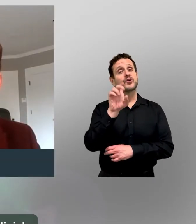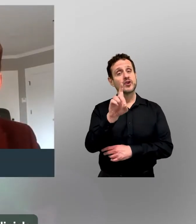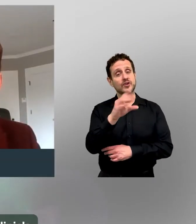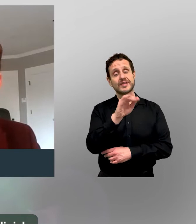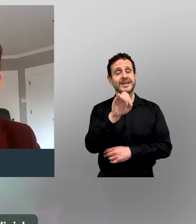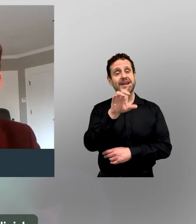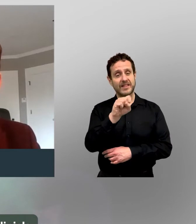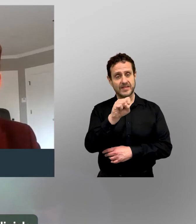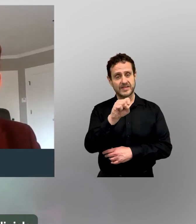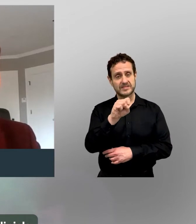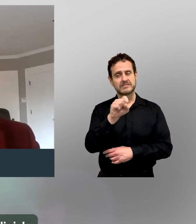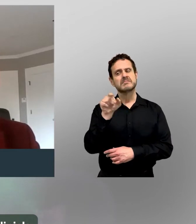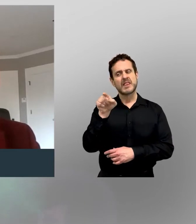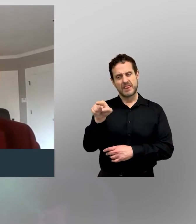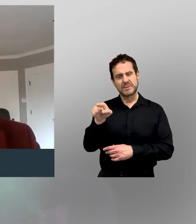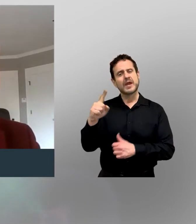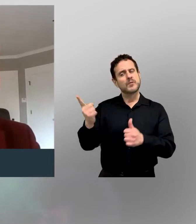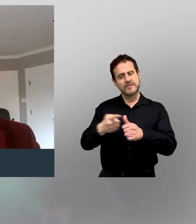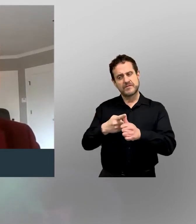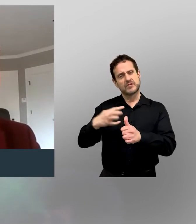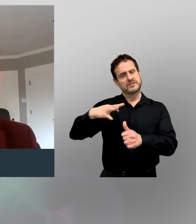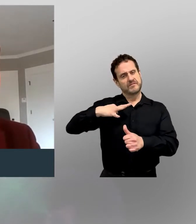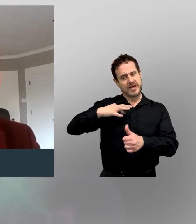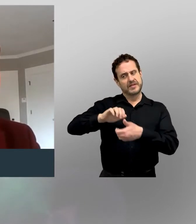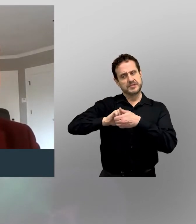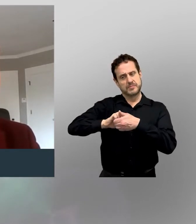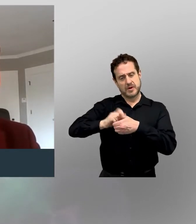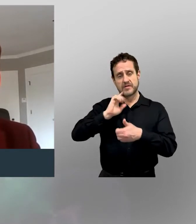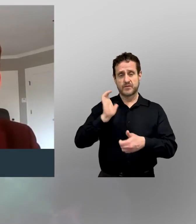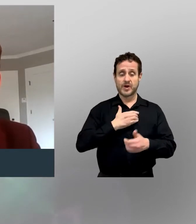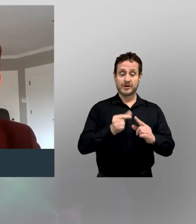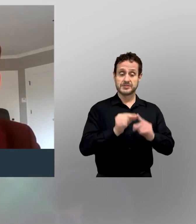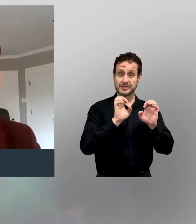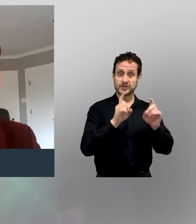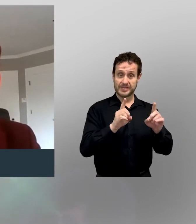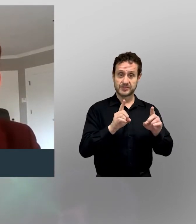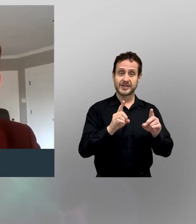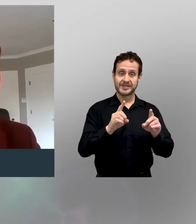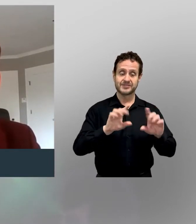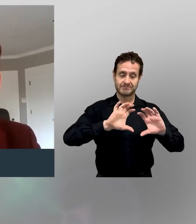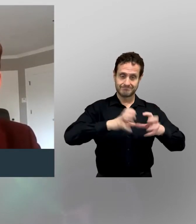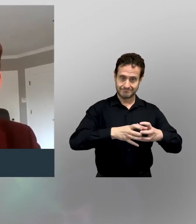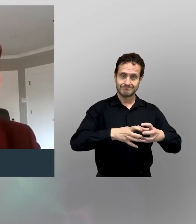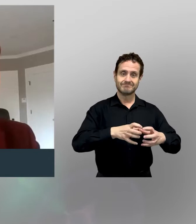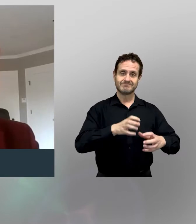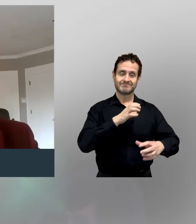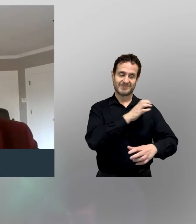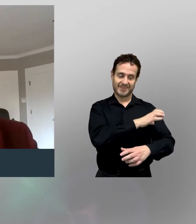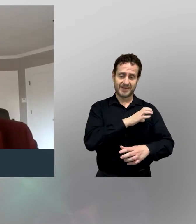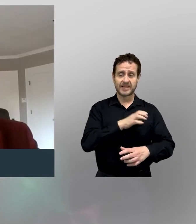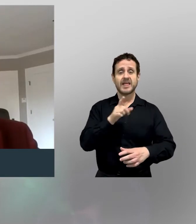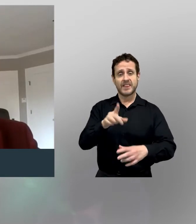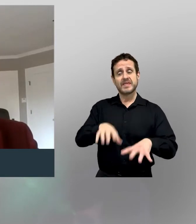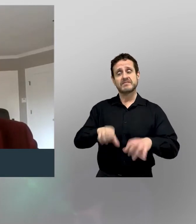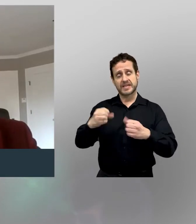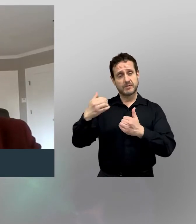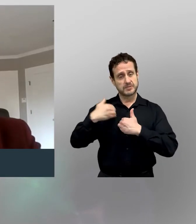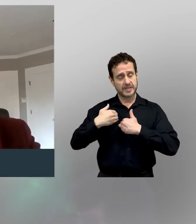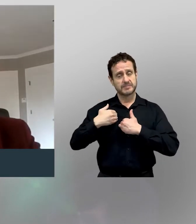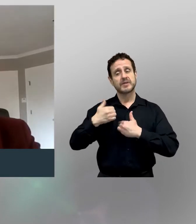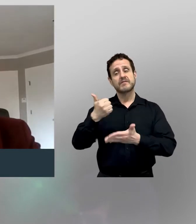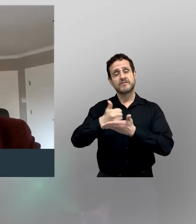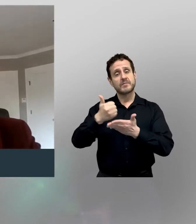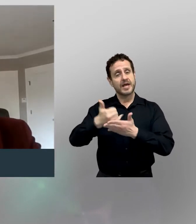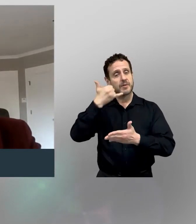was the Special Education Rights Clinic first pro bono partner and has taken on every pro bono opportunity from helpline calls to